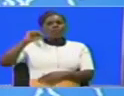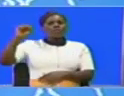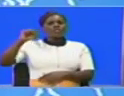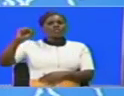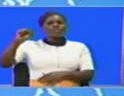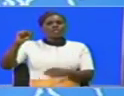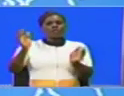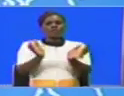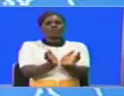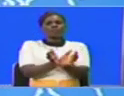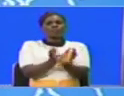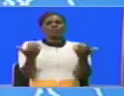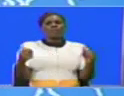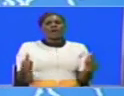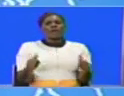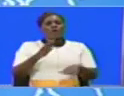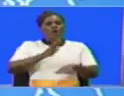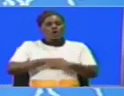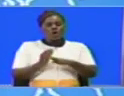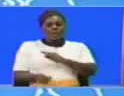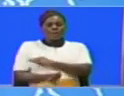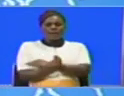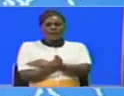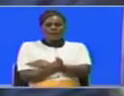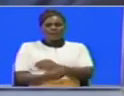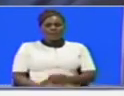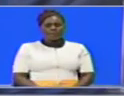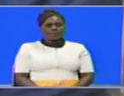been convicted on account of bribery.